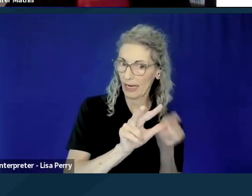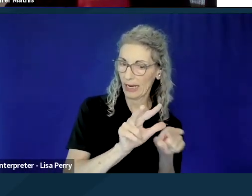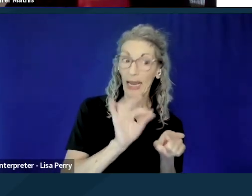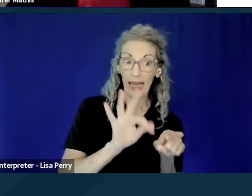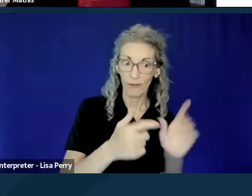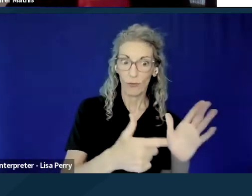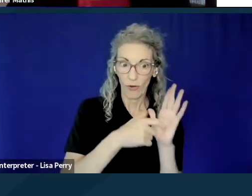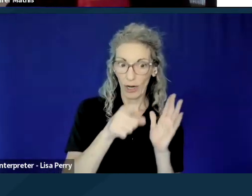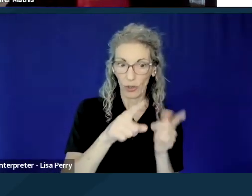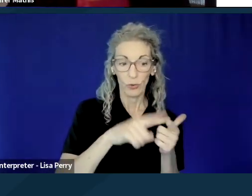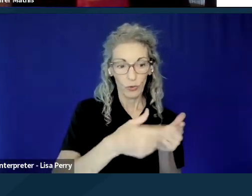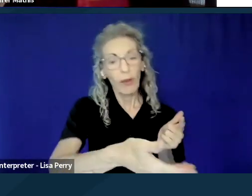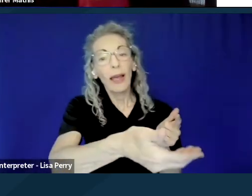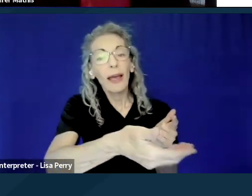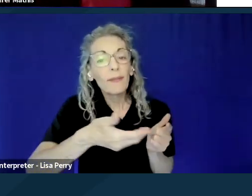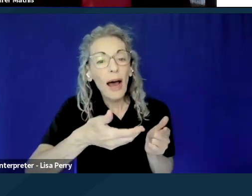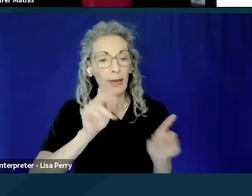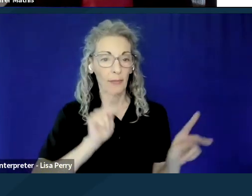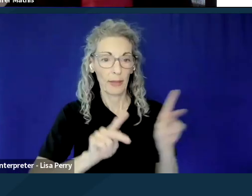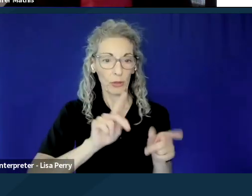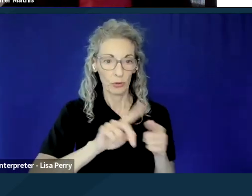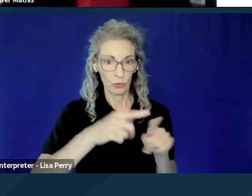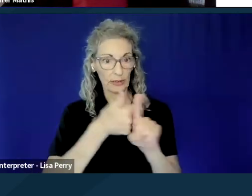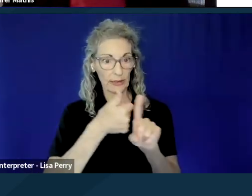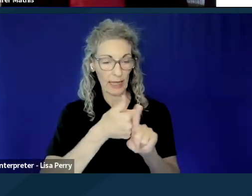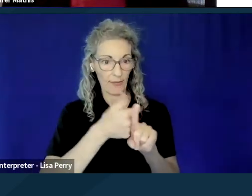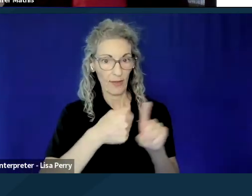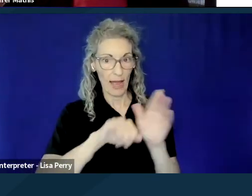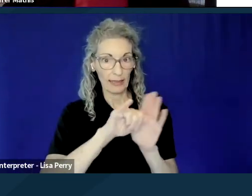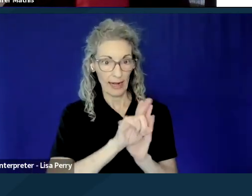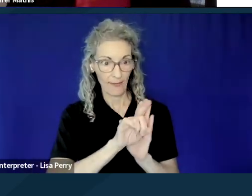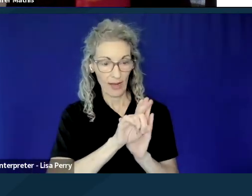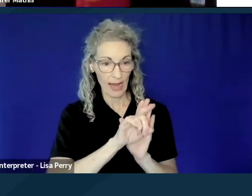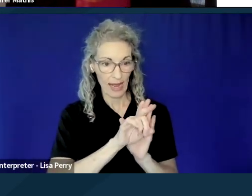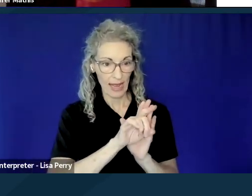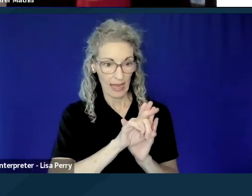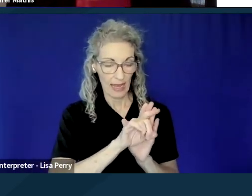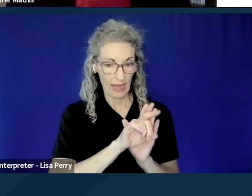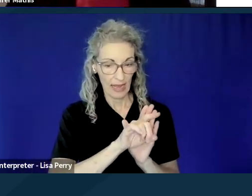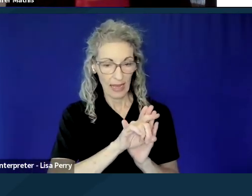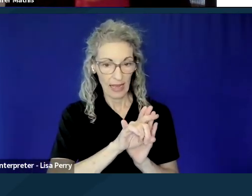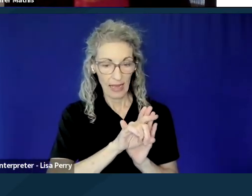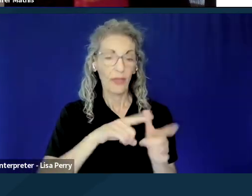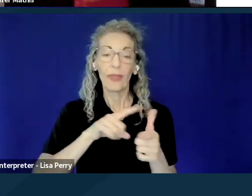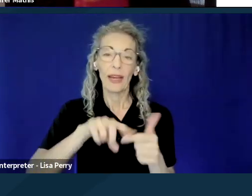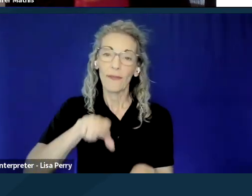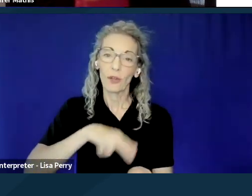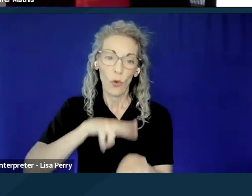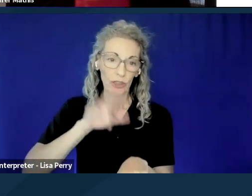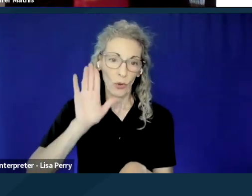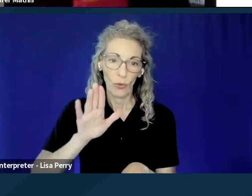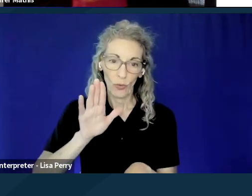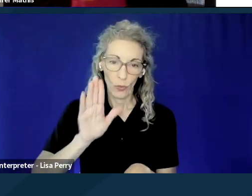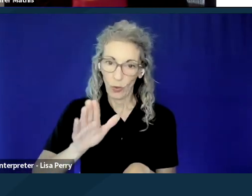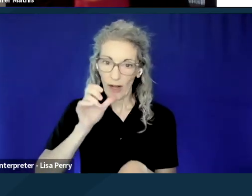ask people to invite people to self-identify, that they would not be violating